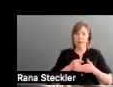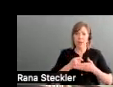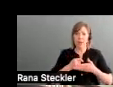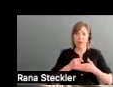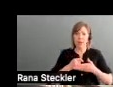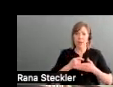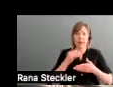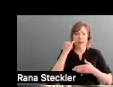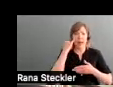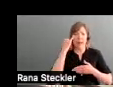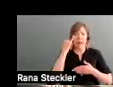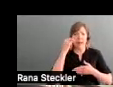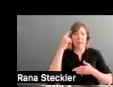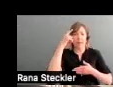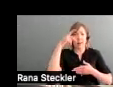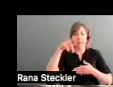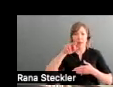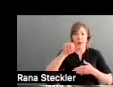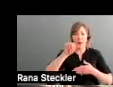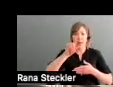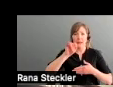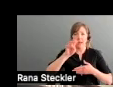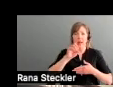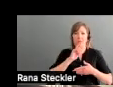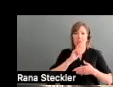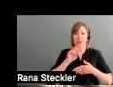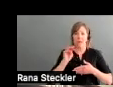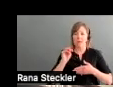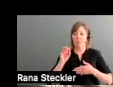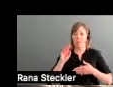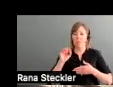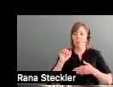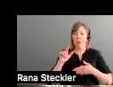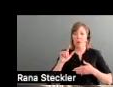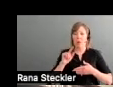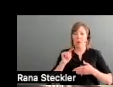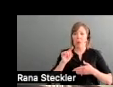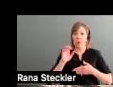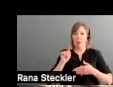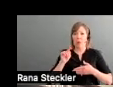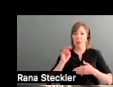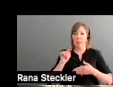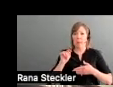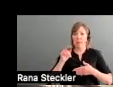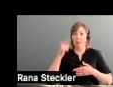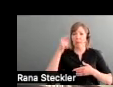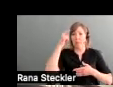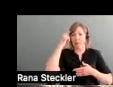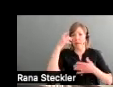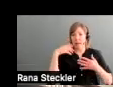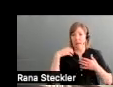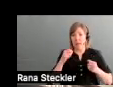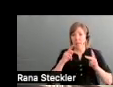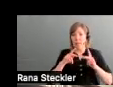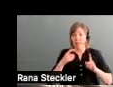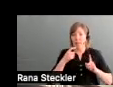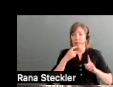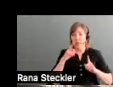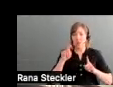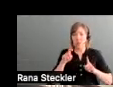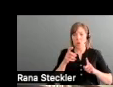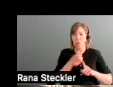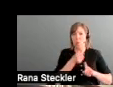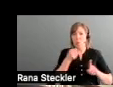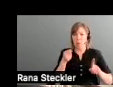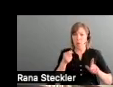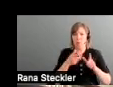of the 19th and early 20th century was moral treatment, which dictated that mentally ill people should be